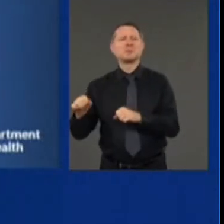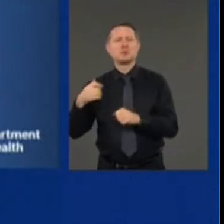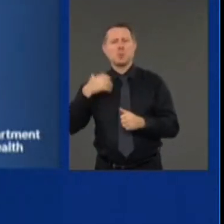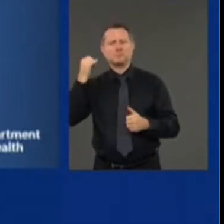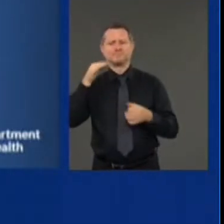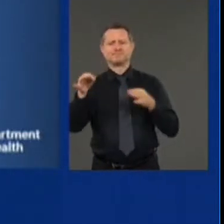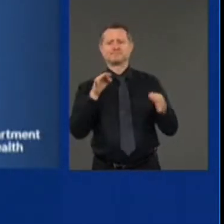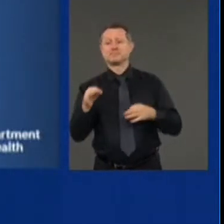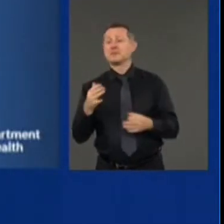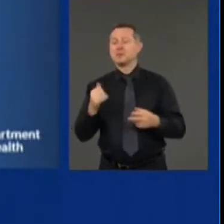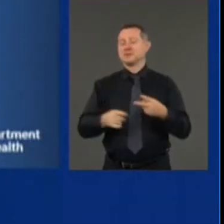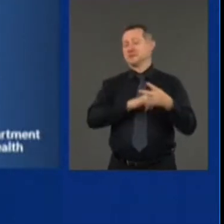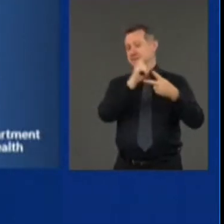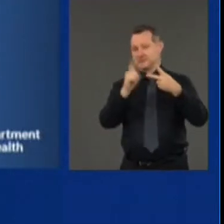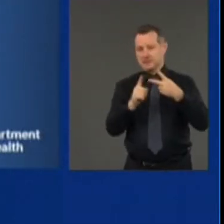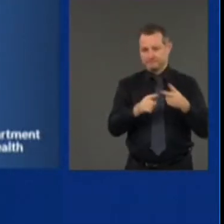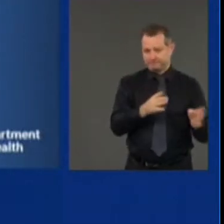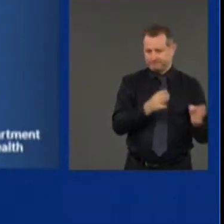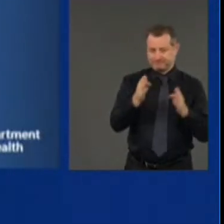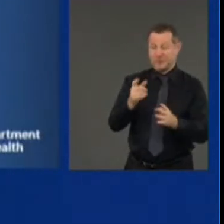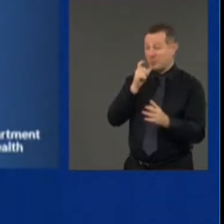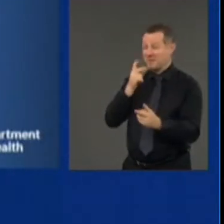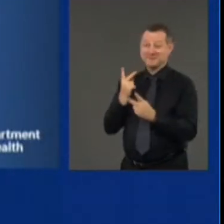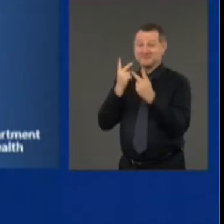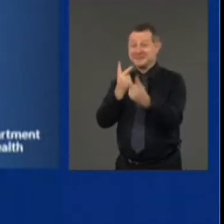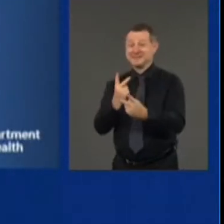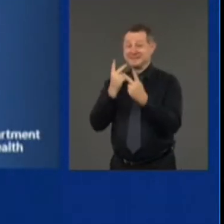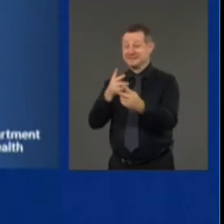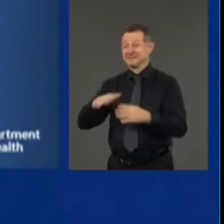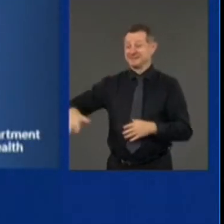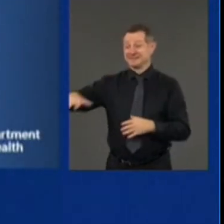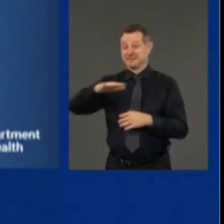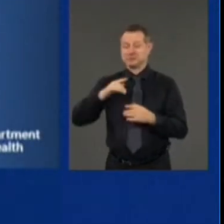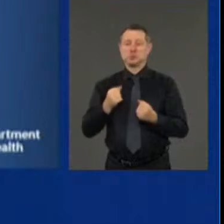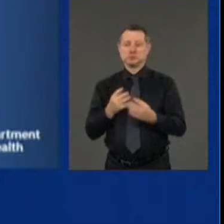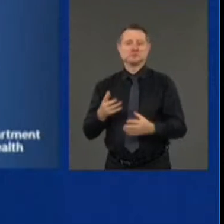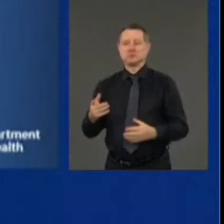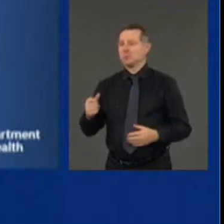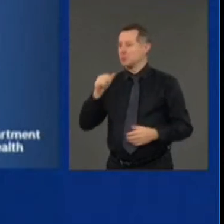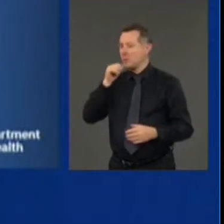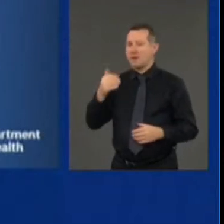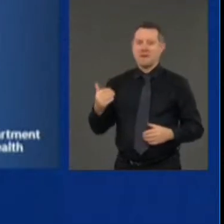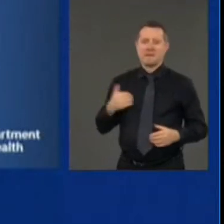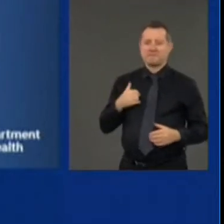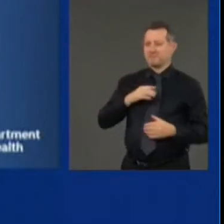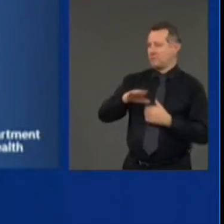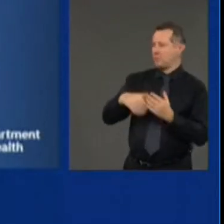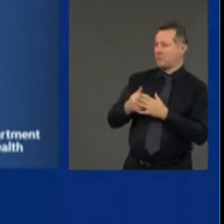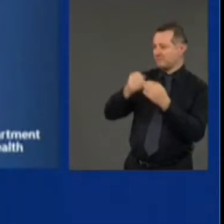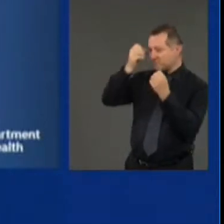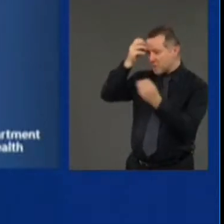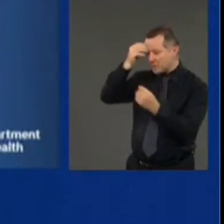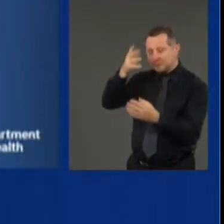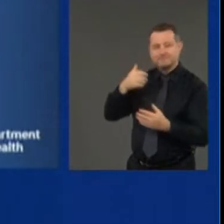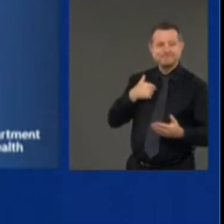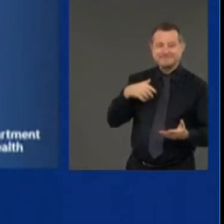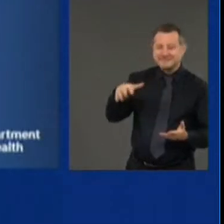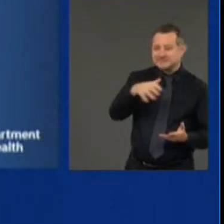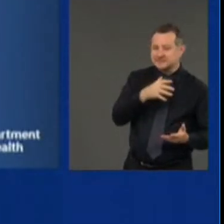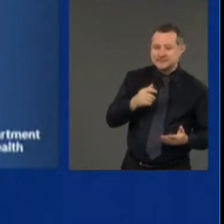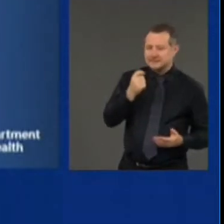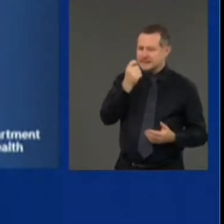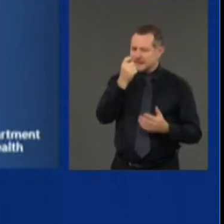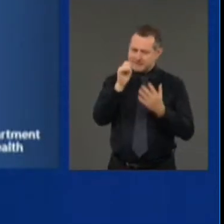visitors? So this is hard to assess because we don't have all the critical facts here, and they are more amorphous, and we are left